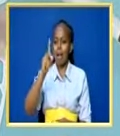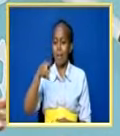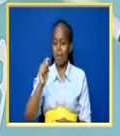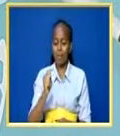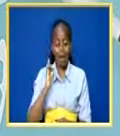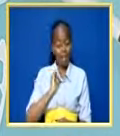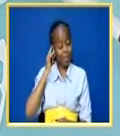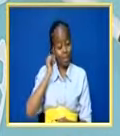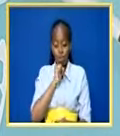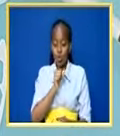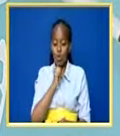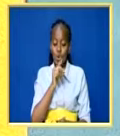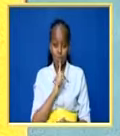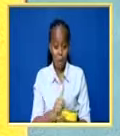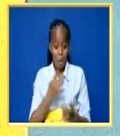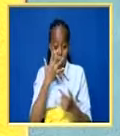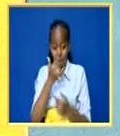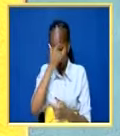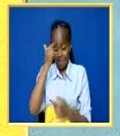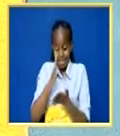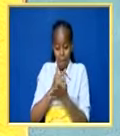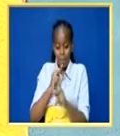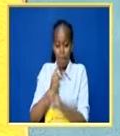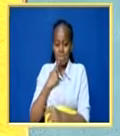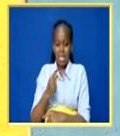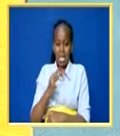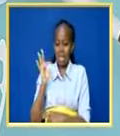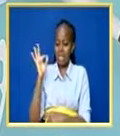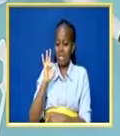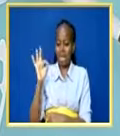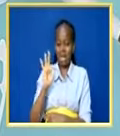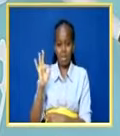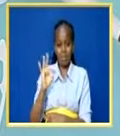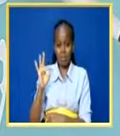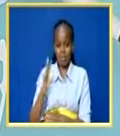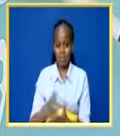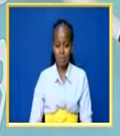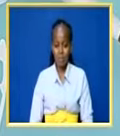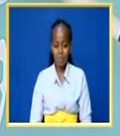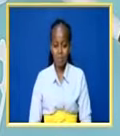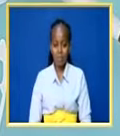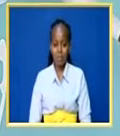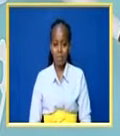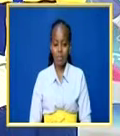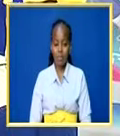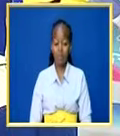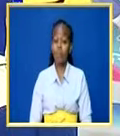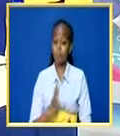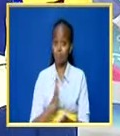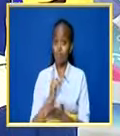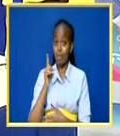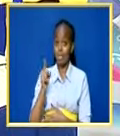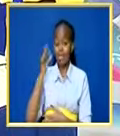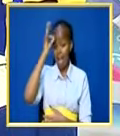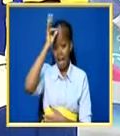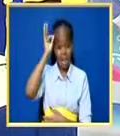I think so. I'm not sure. Okay. Because some keep it and they say it's unkept. It's a hairstyle, kind of. It actually is a